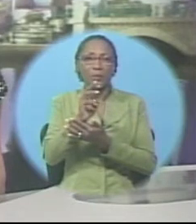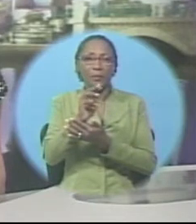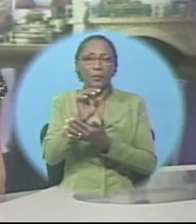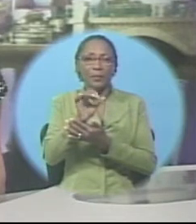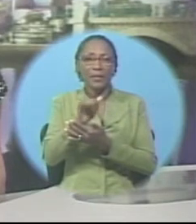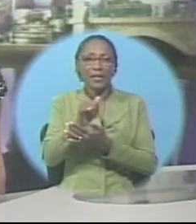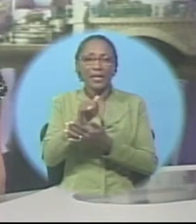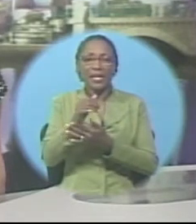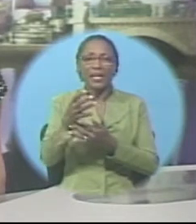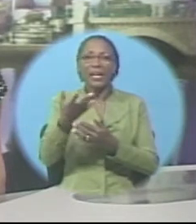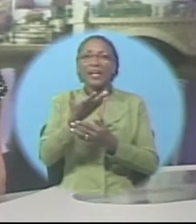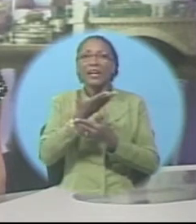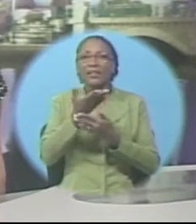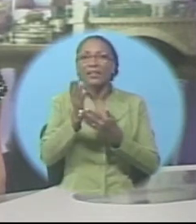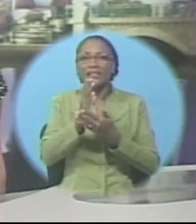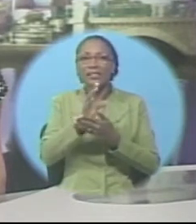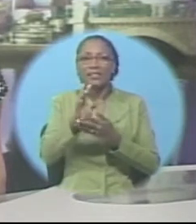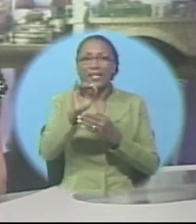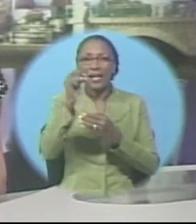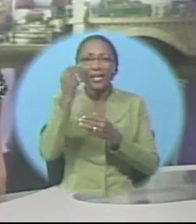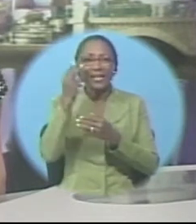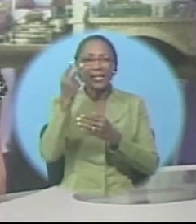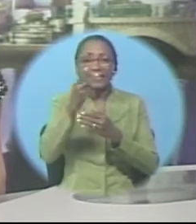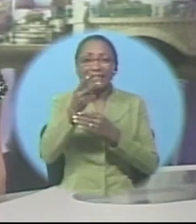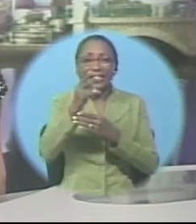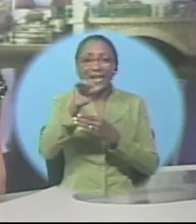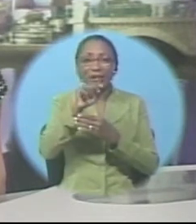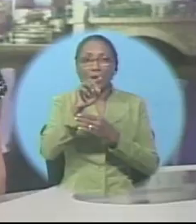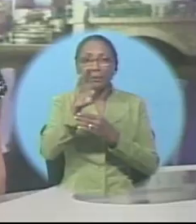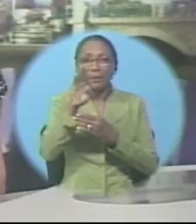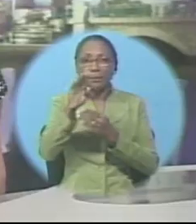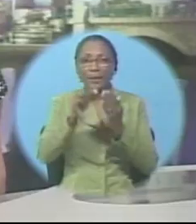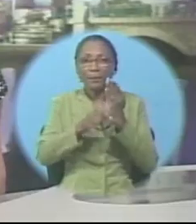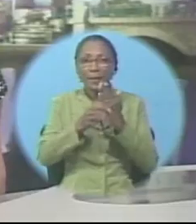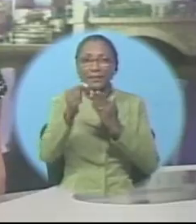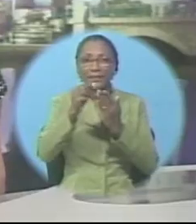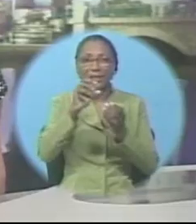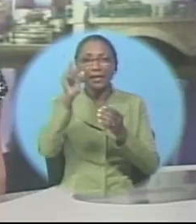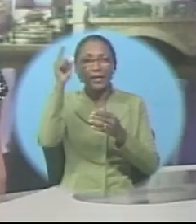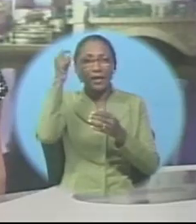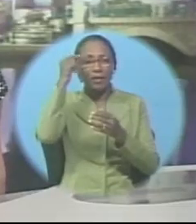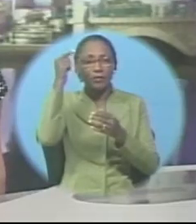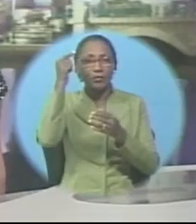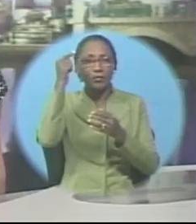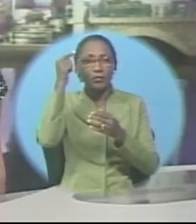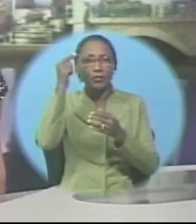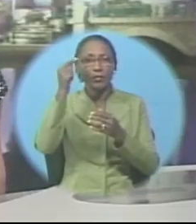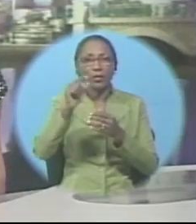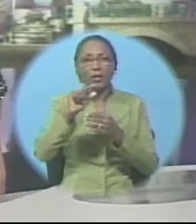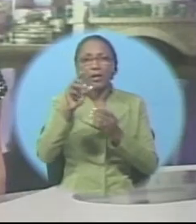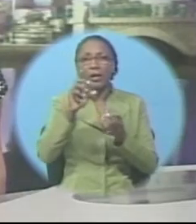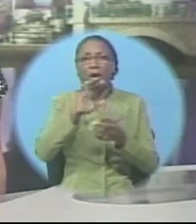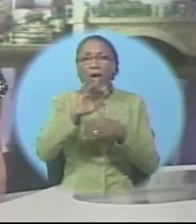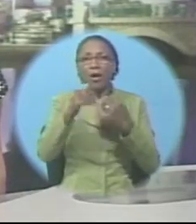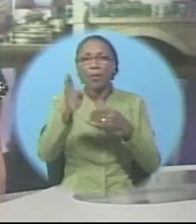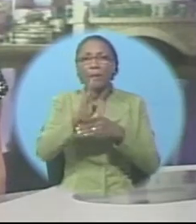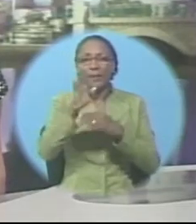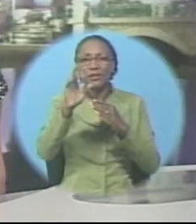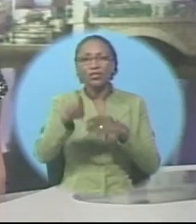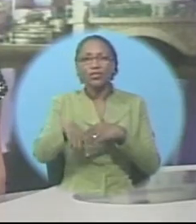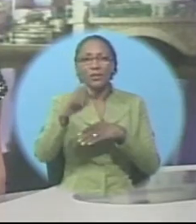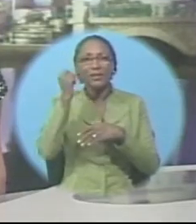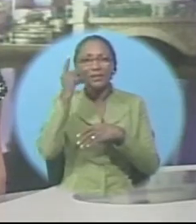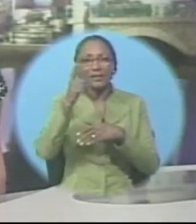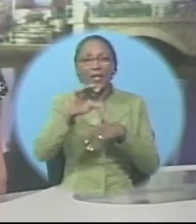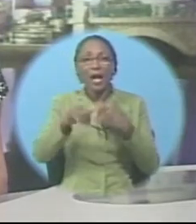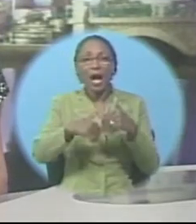Economic Insight.BB magazine. Governor Dr. Dilal Worrell says all Barbadians should have an understanding of how